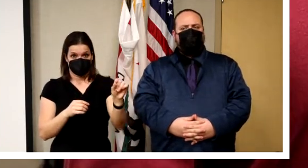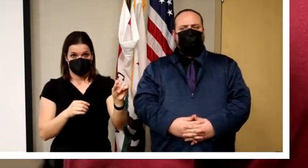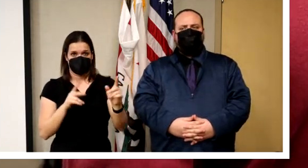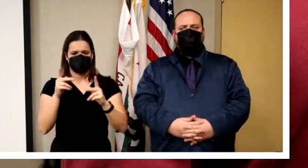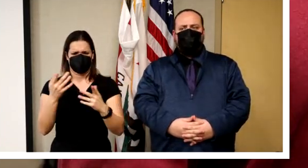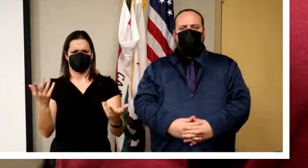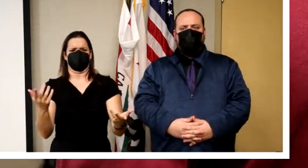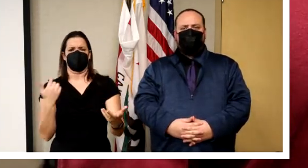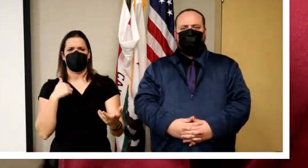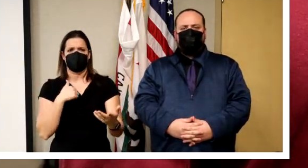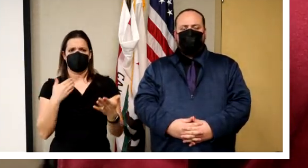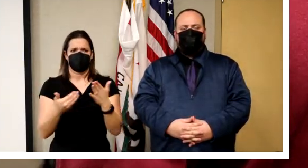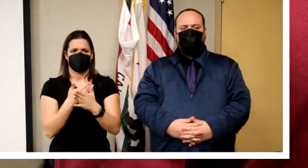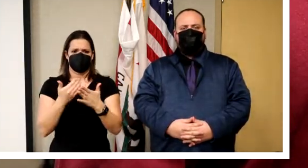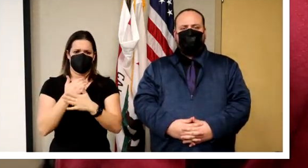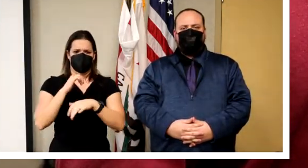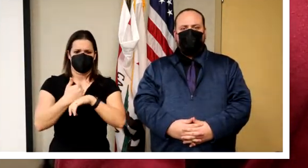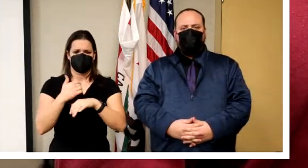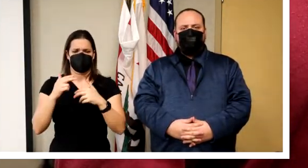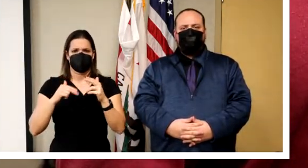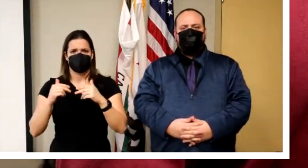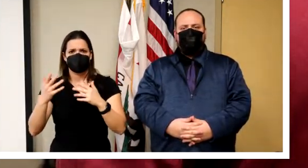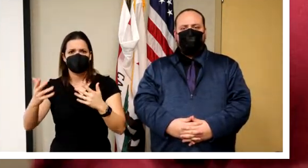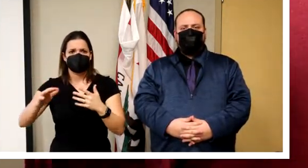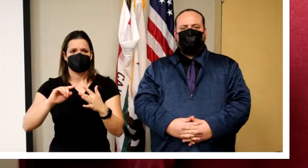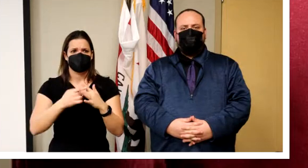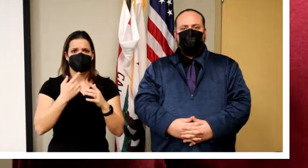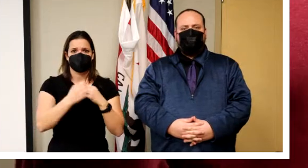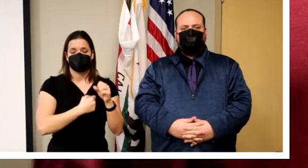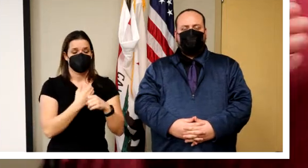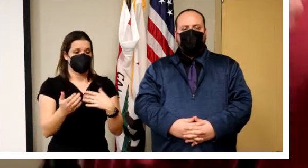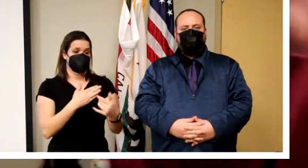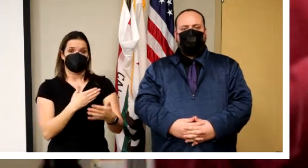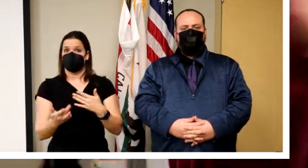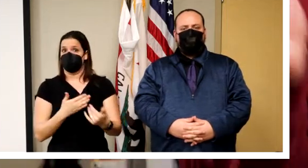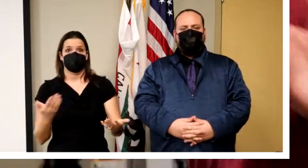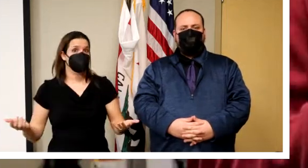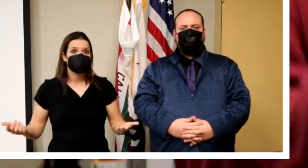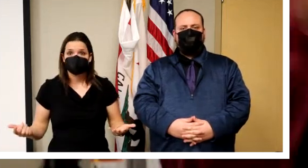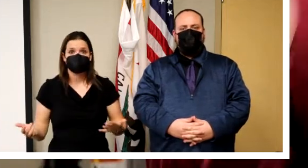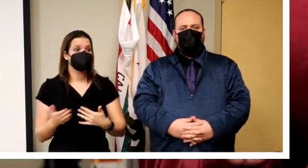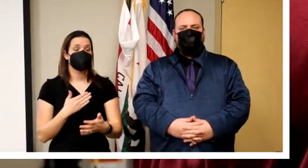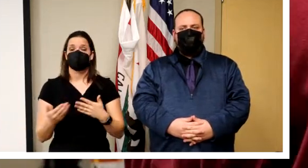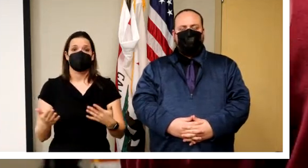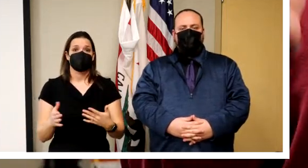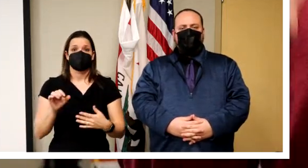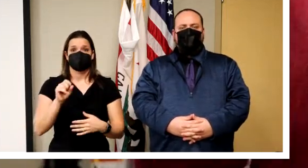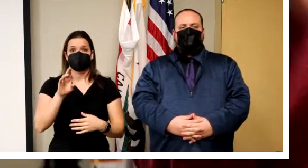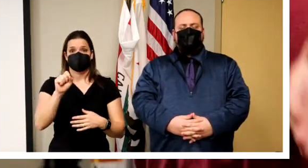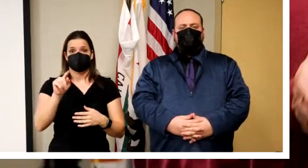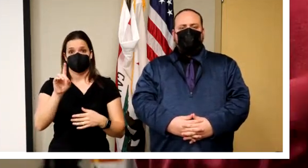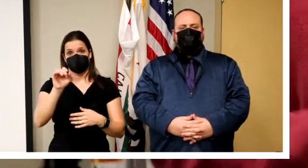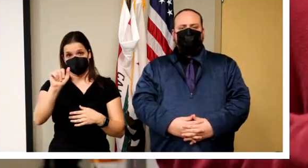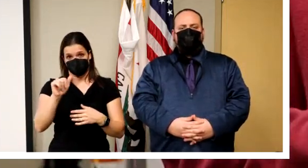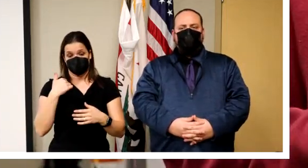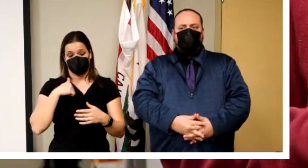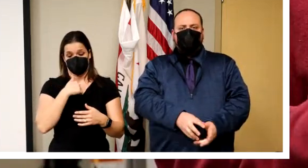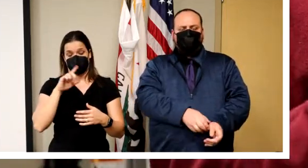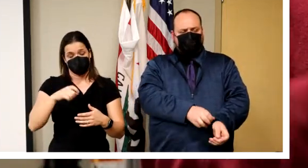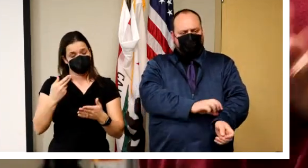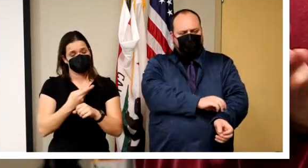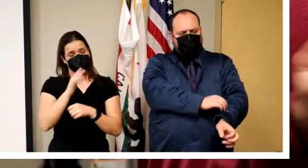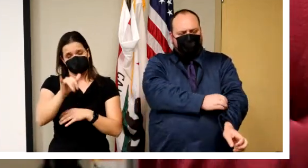people say, well, we just had a new development that was built in the intervening year. Doesn't matter. It doesn't matter. It's the census data. That's what we have to